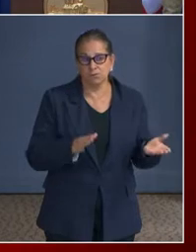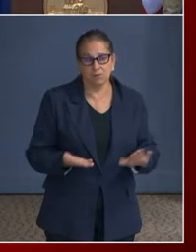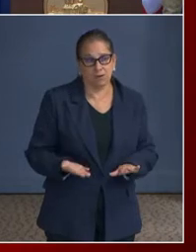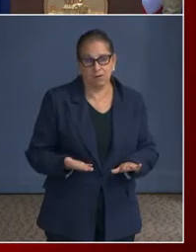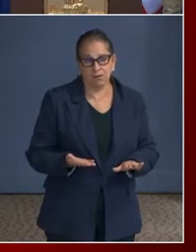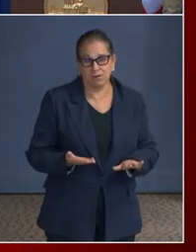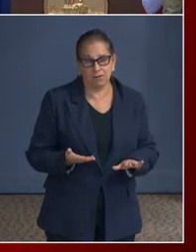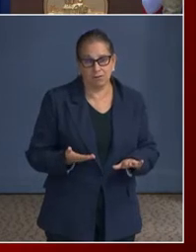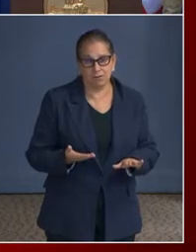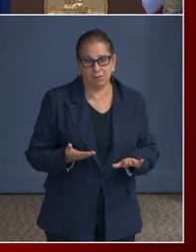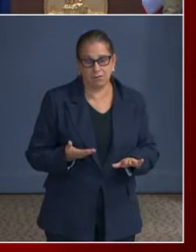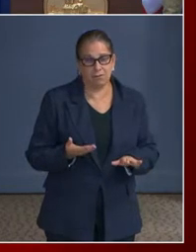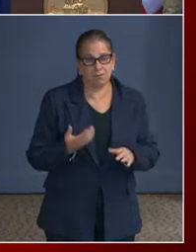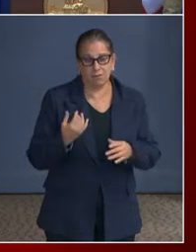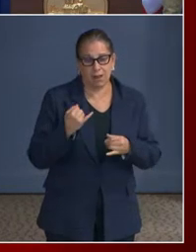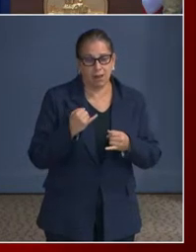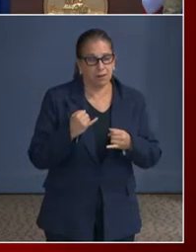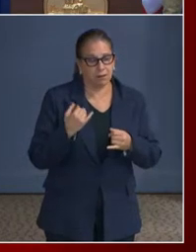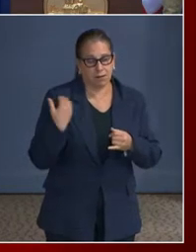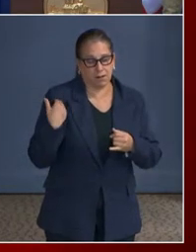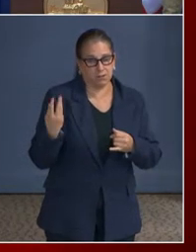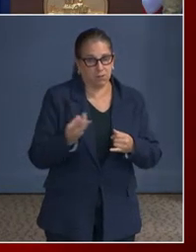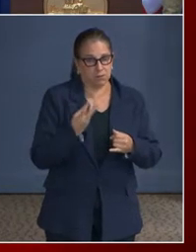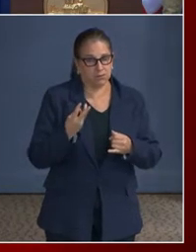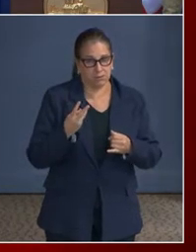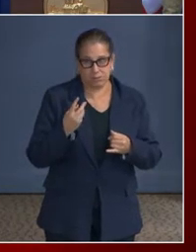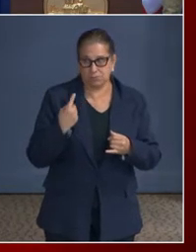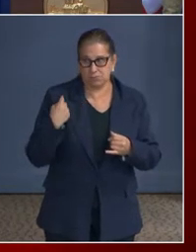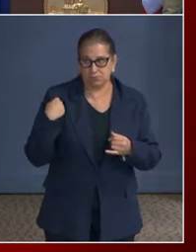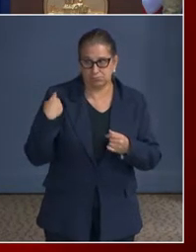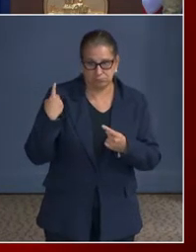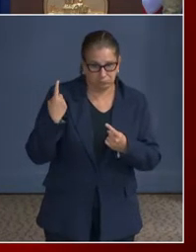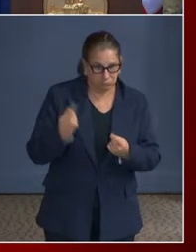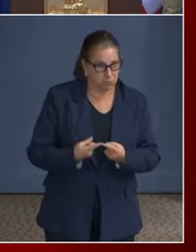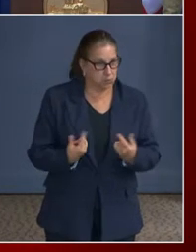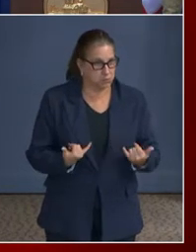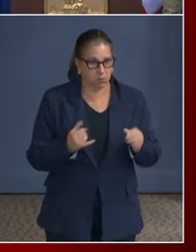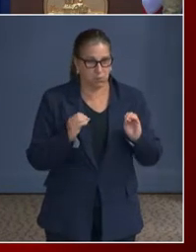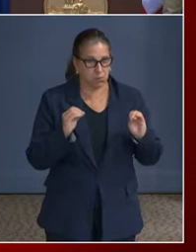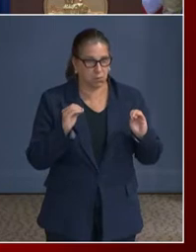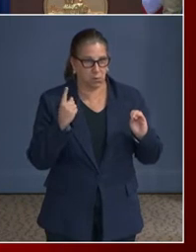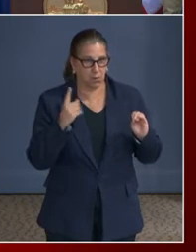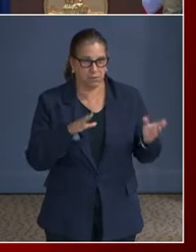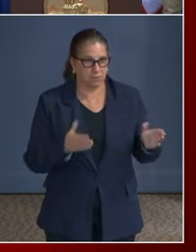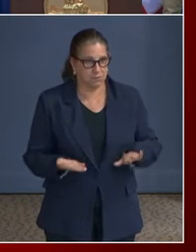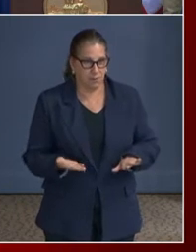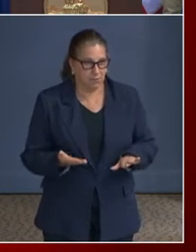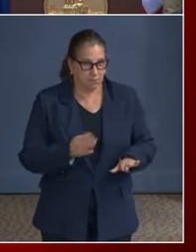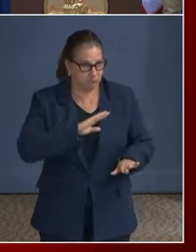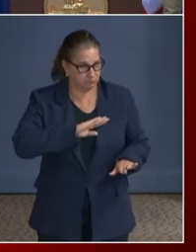Wednesday. And before you, we are showing the metrics you can find at